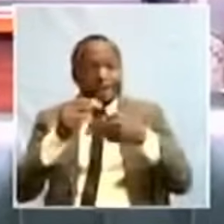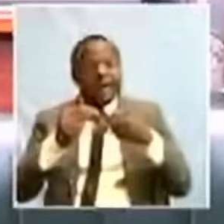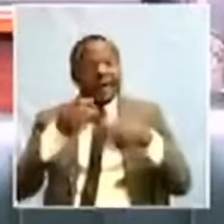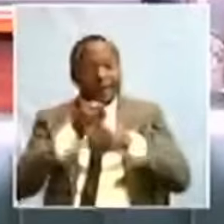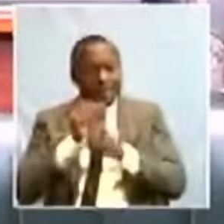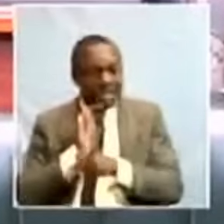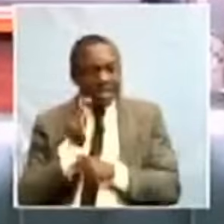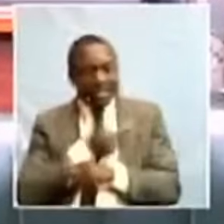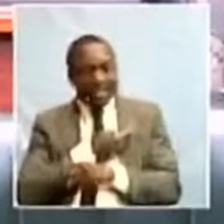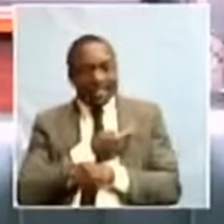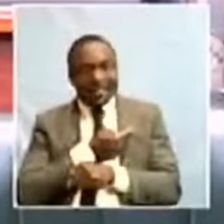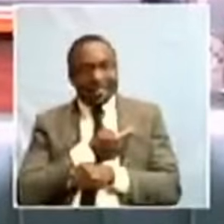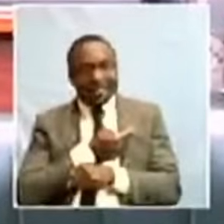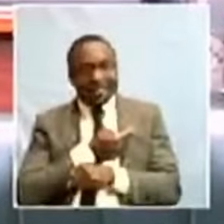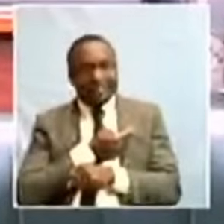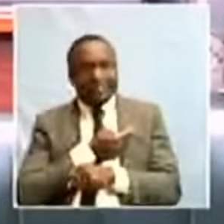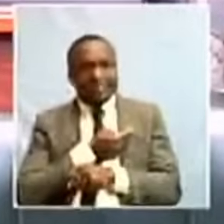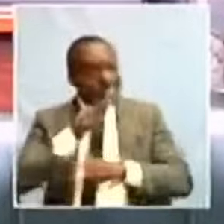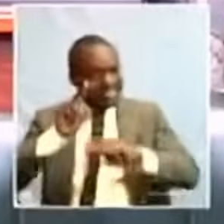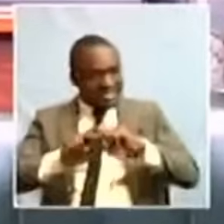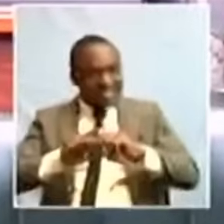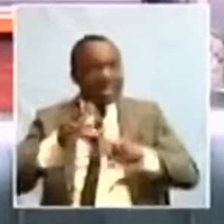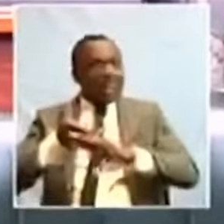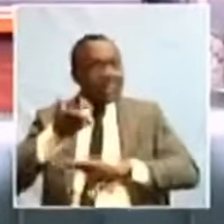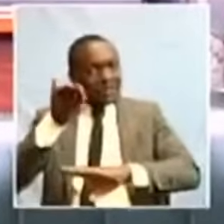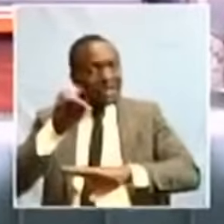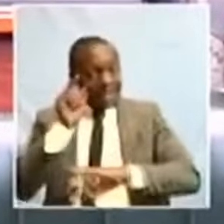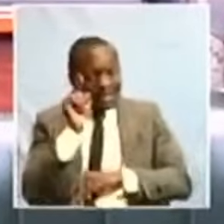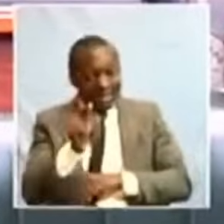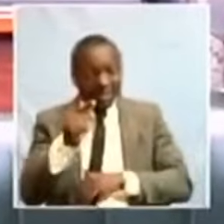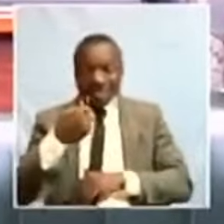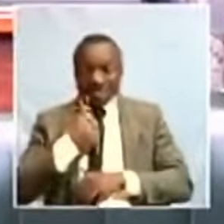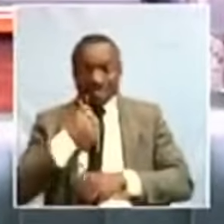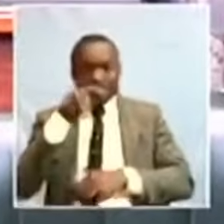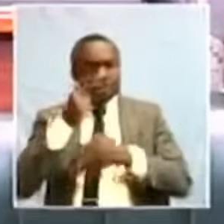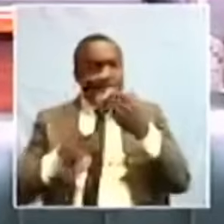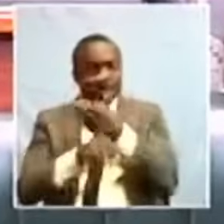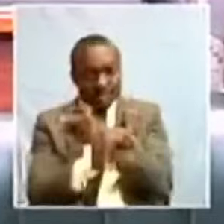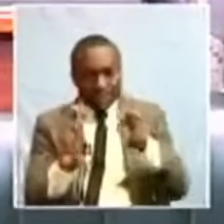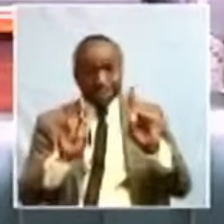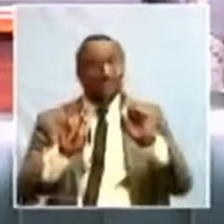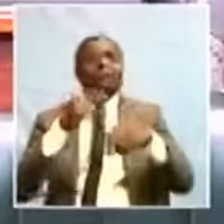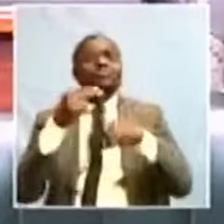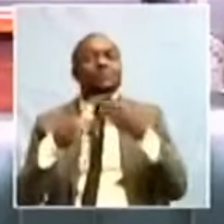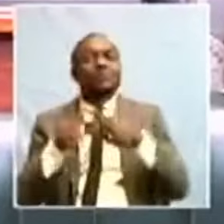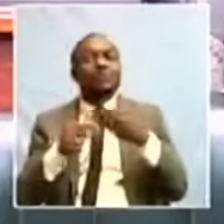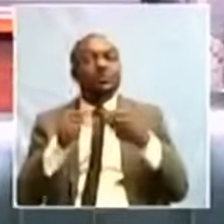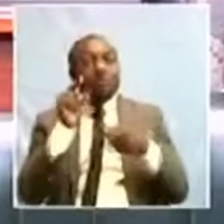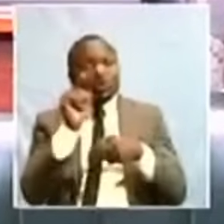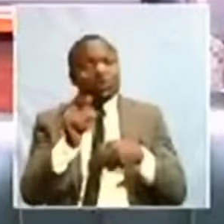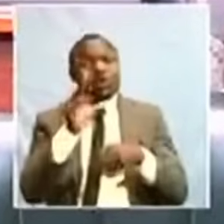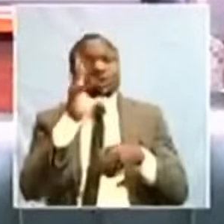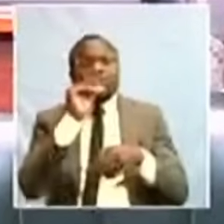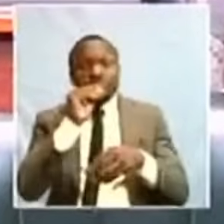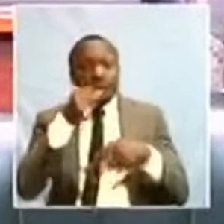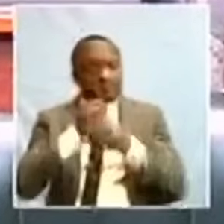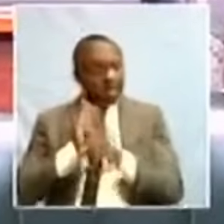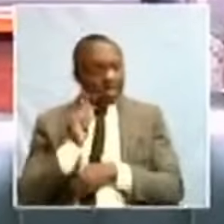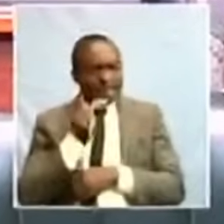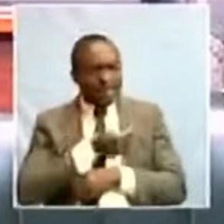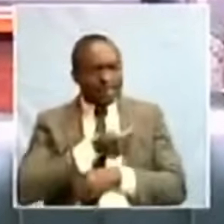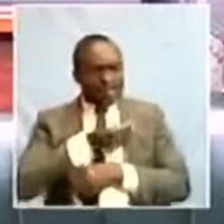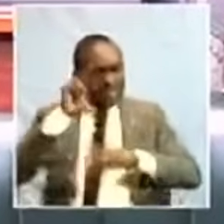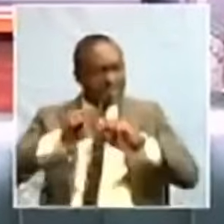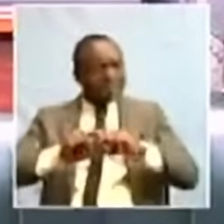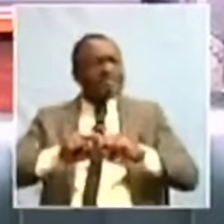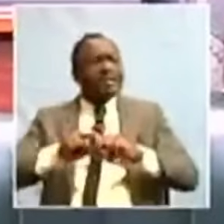us sit up. That, to me, is what democracy means. You speak to make us sit